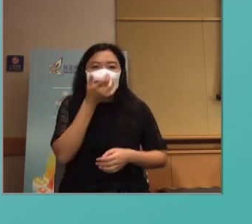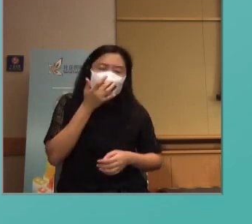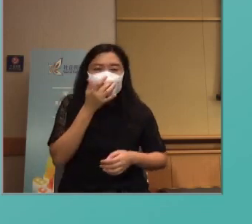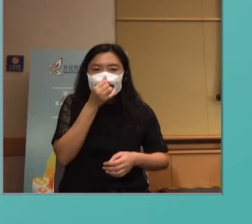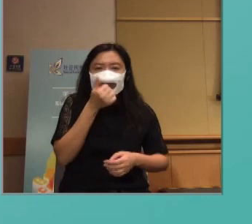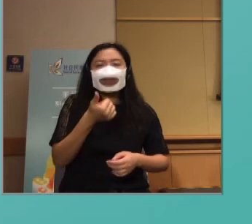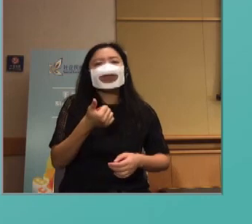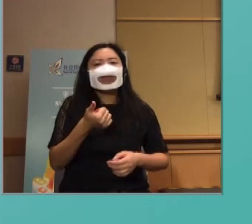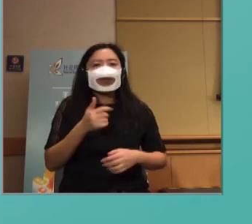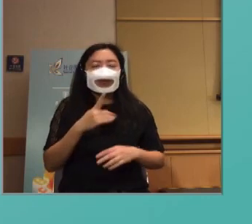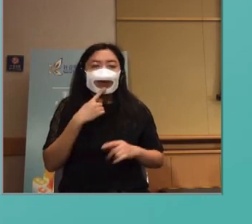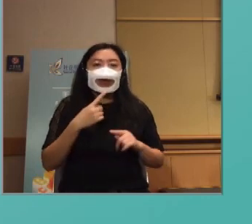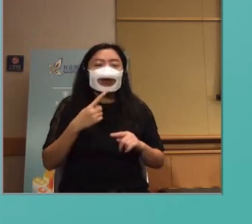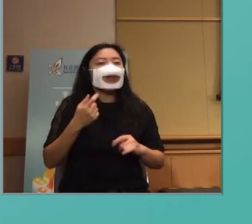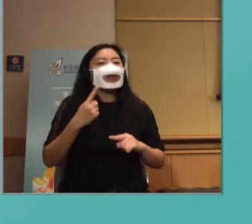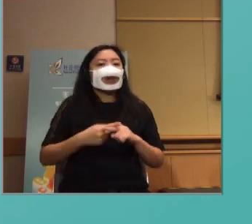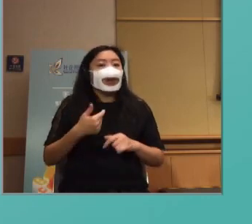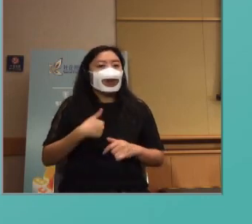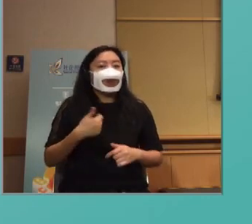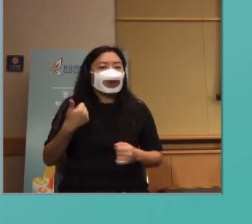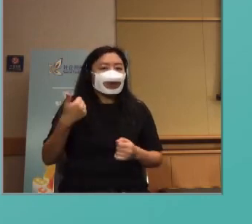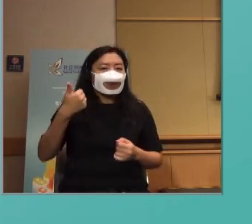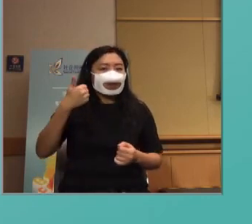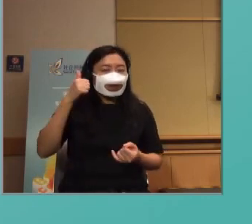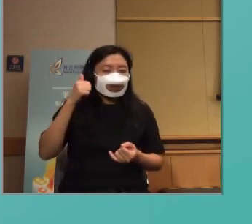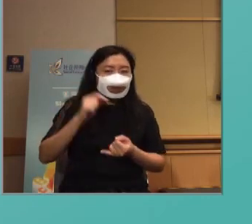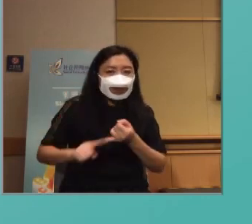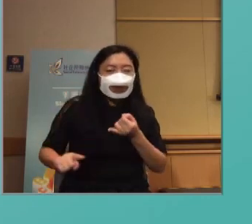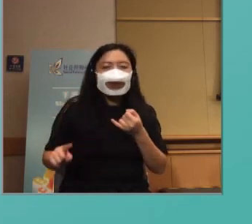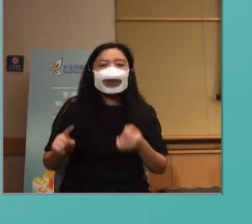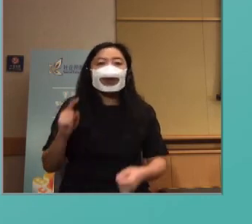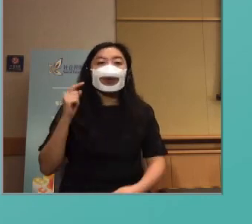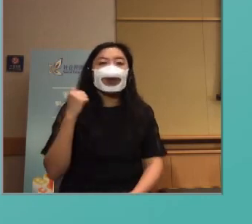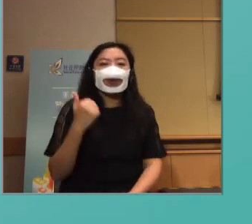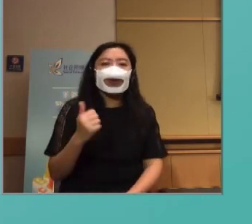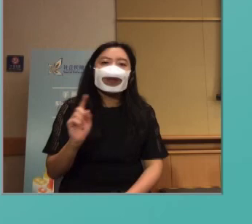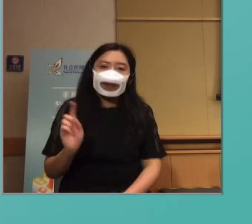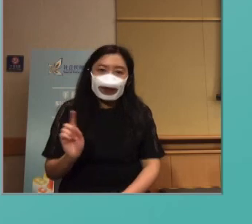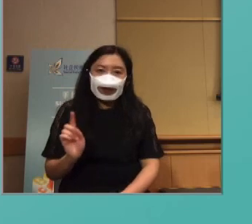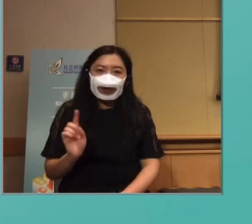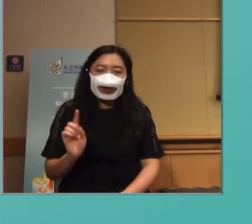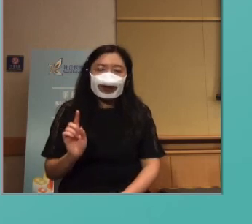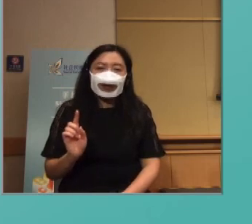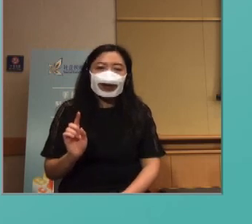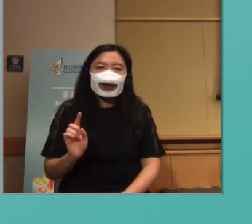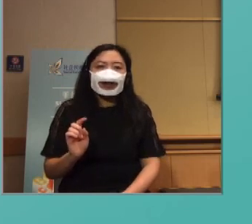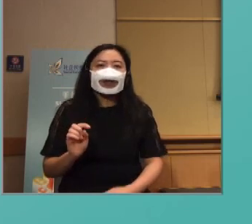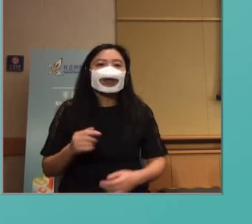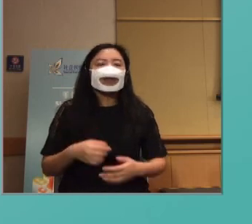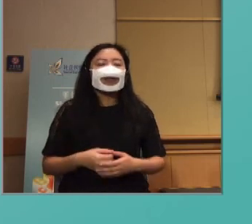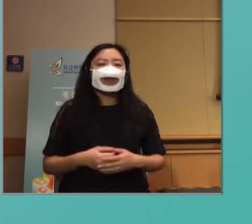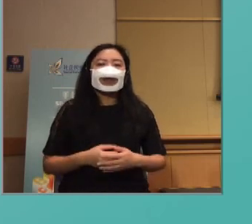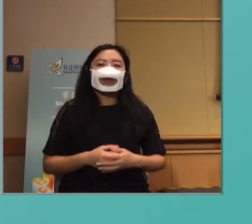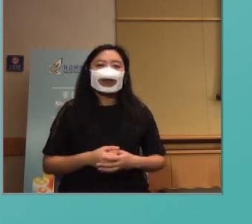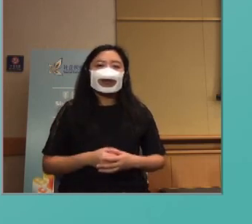something that could really be a solution to say the downfall of the music industry. I've